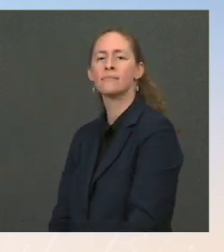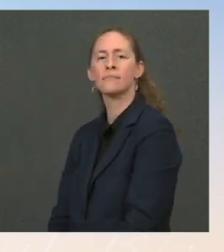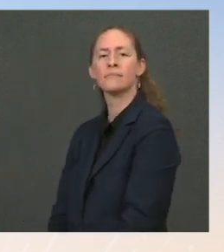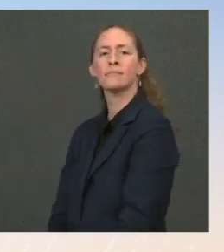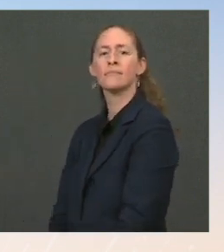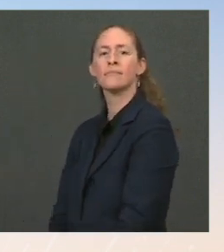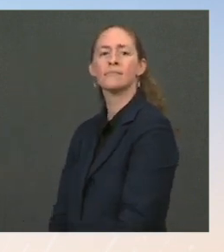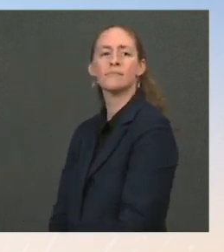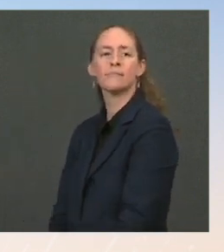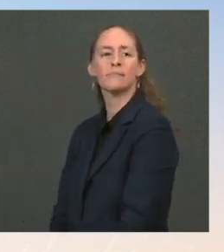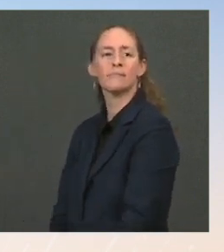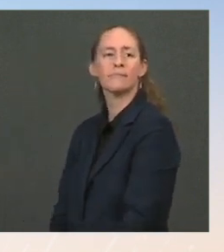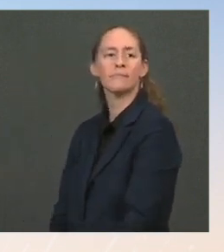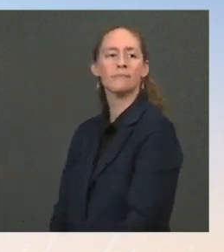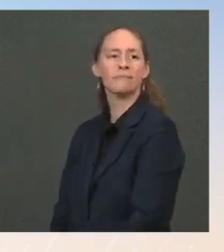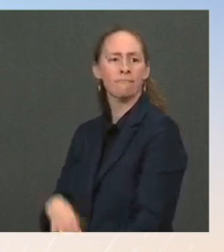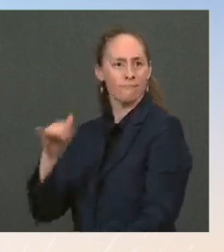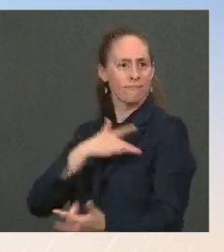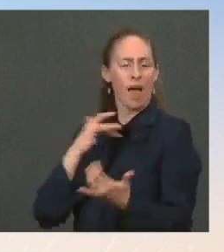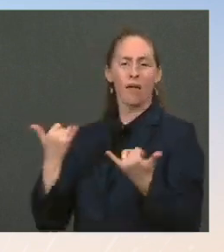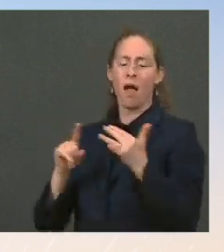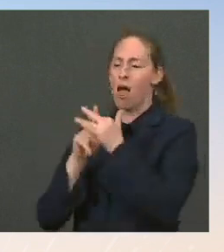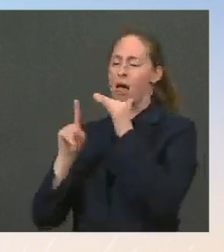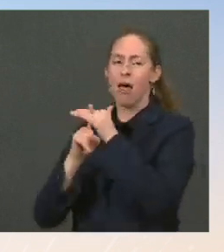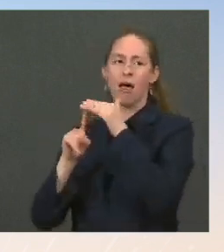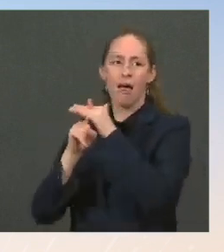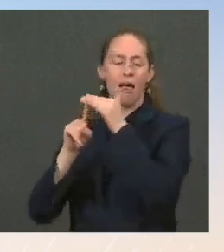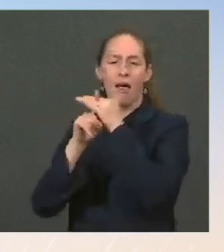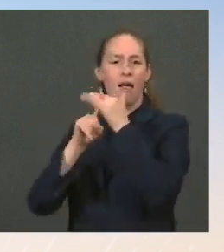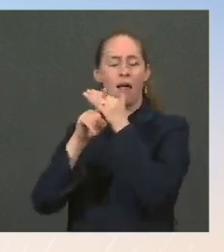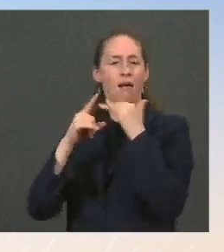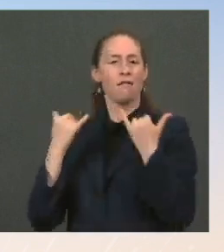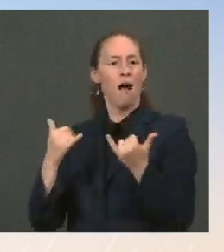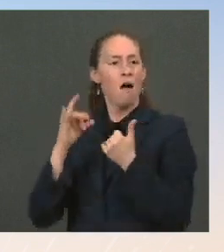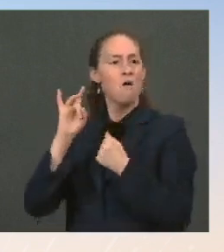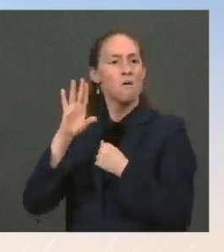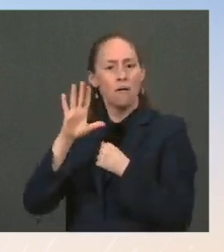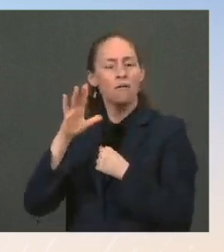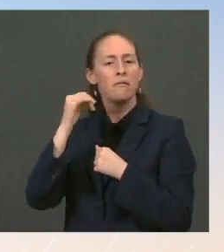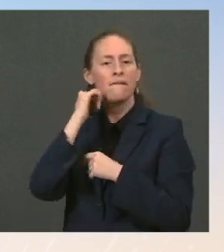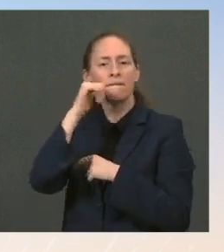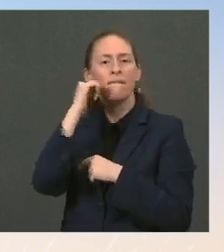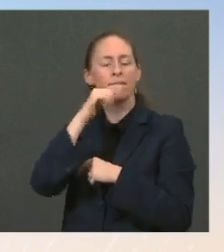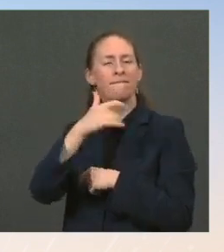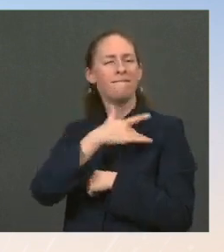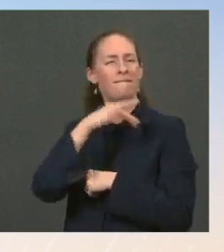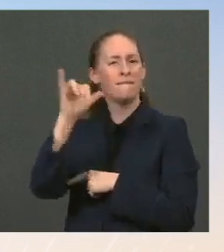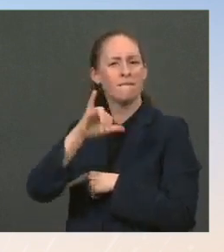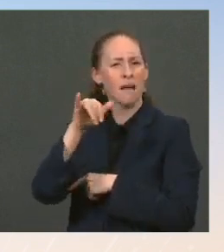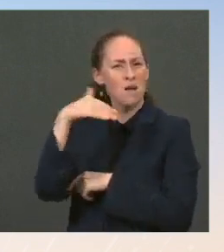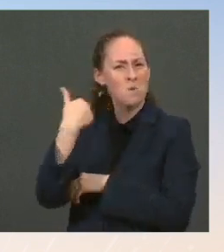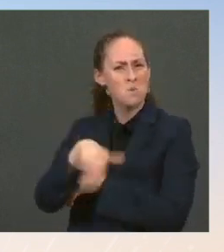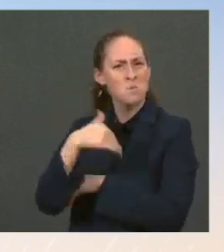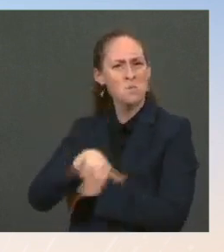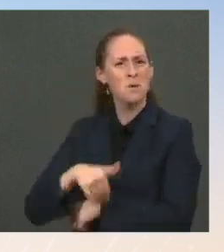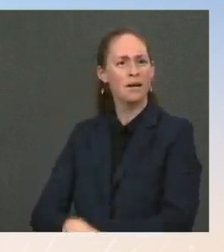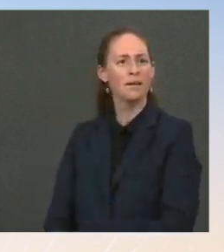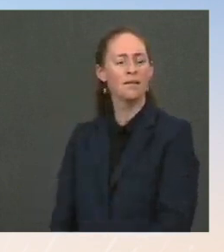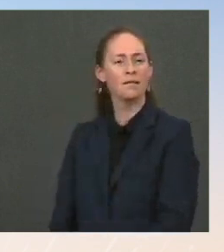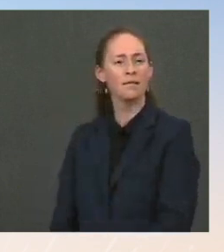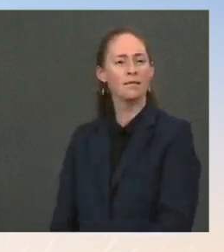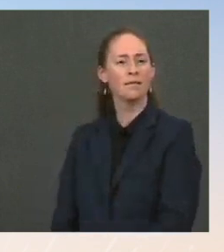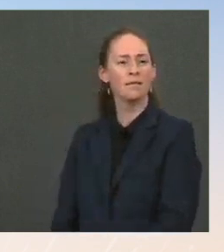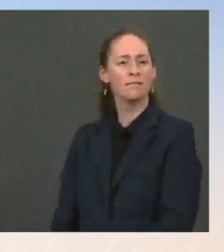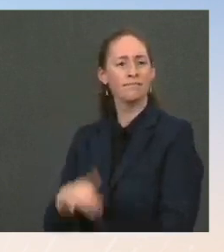in crisis mode here. But there are other issues that are percolating as well that some feel are at crisis levels. Black agenda issues. The